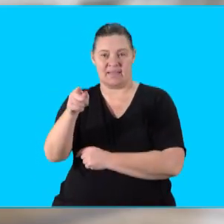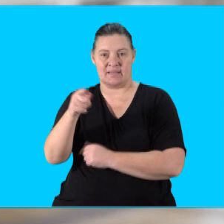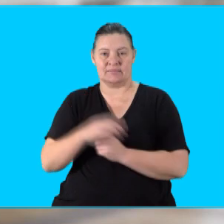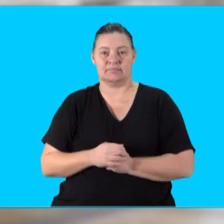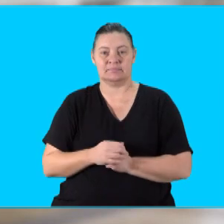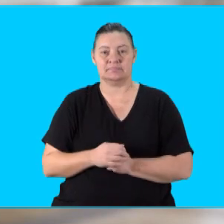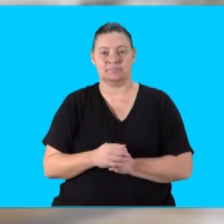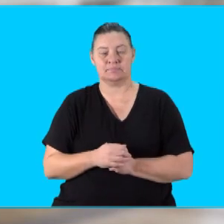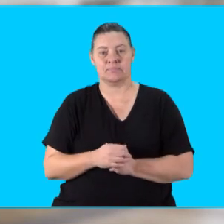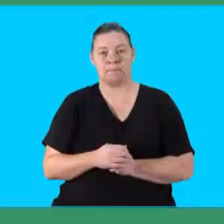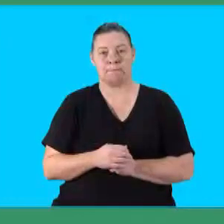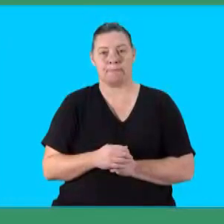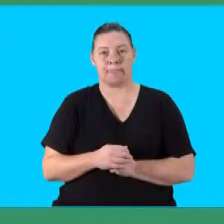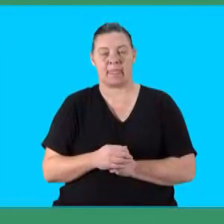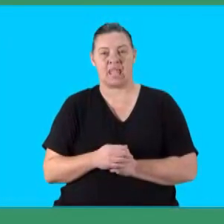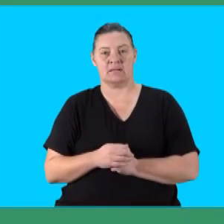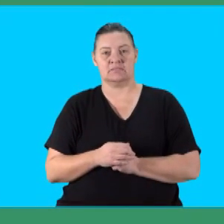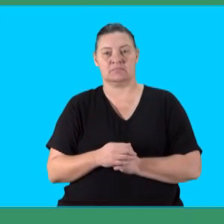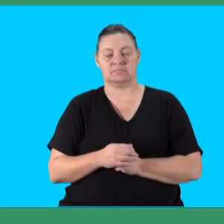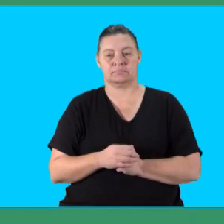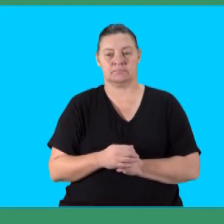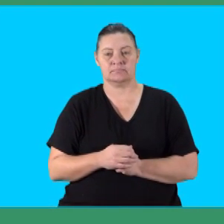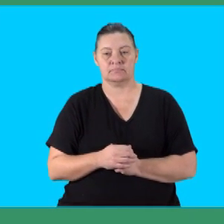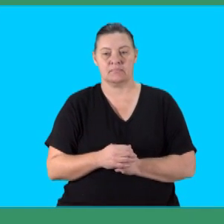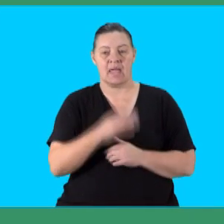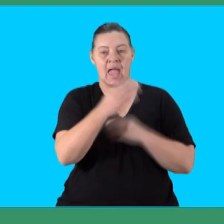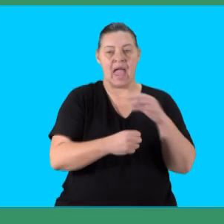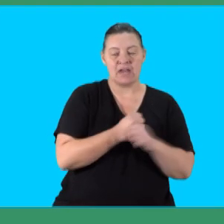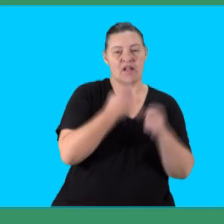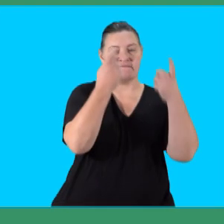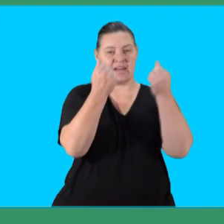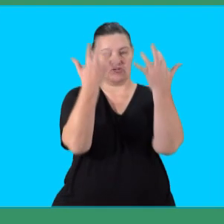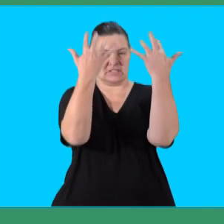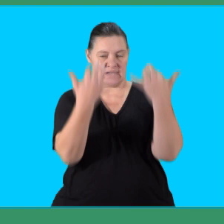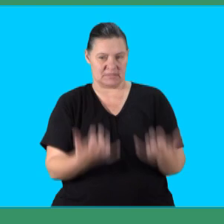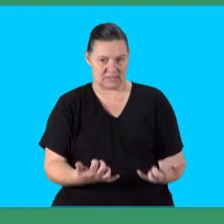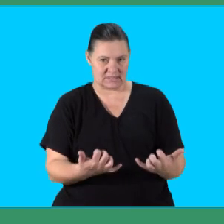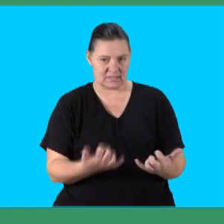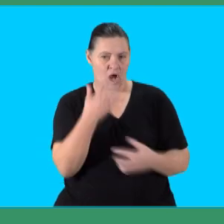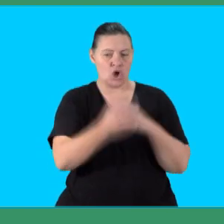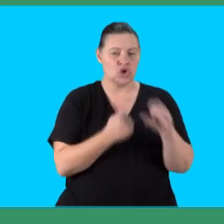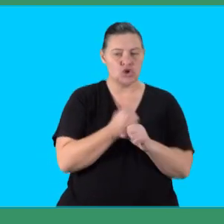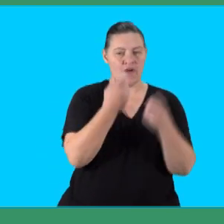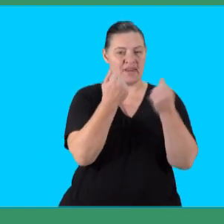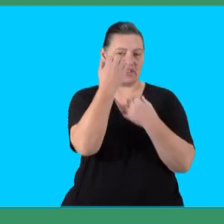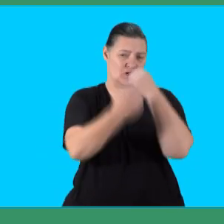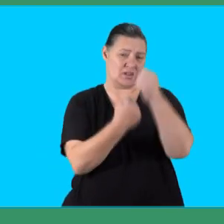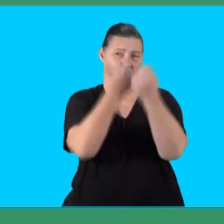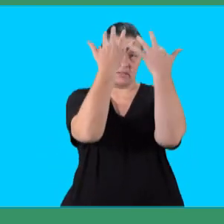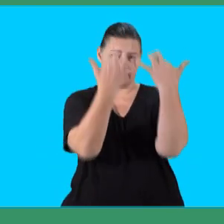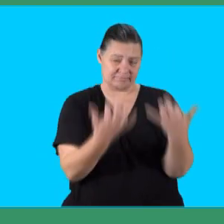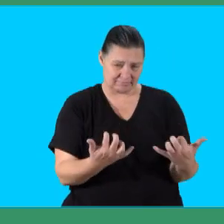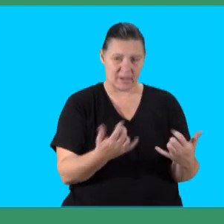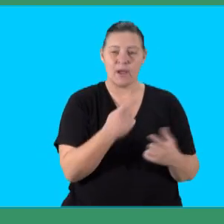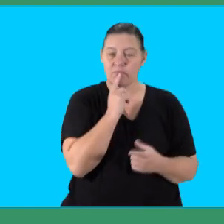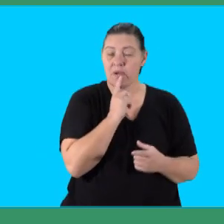large. Annual financial statements. The annual financial statements of a private company need